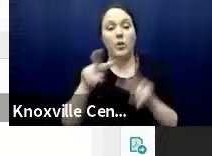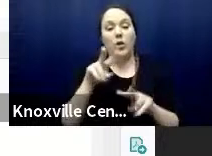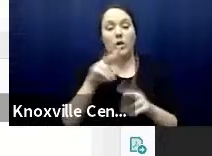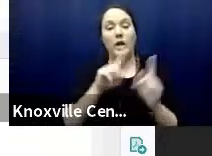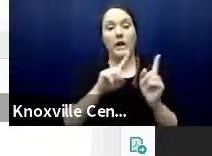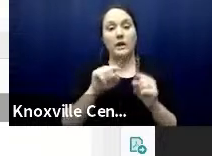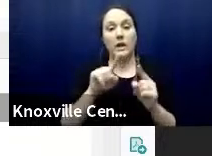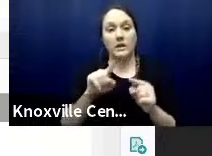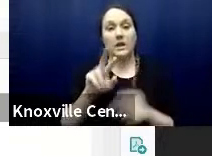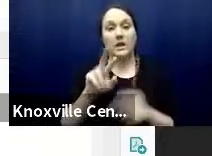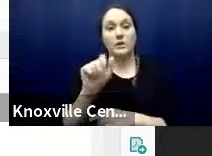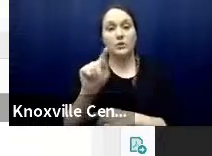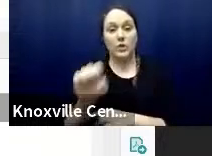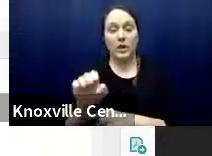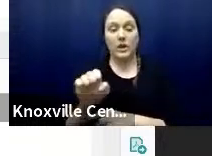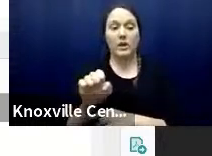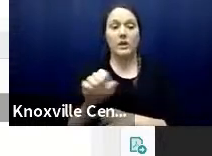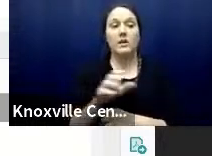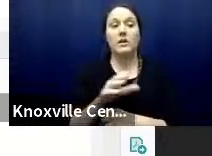rate and